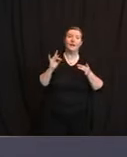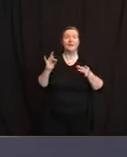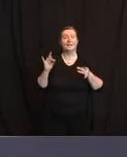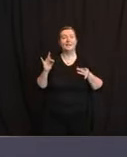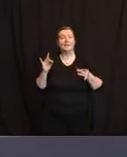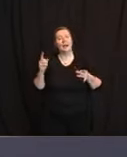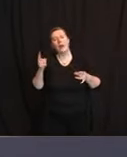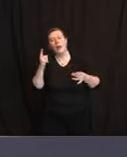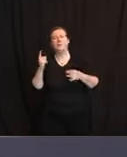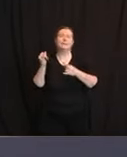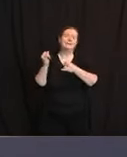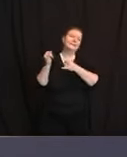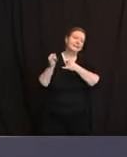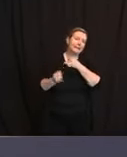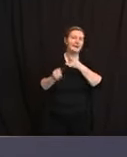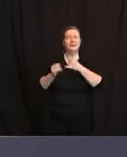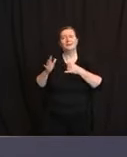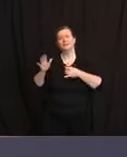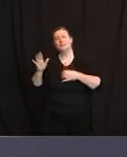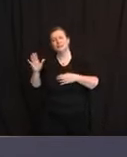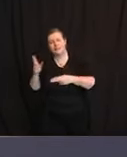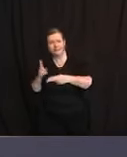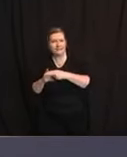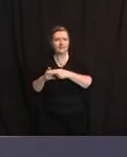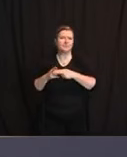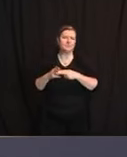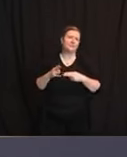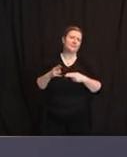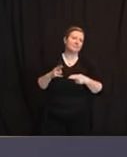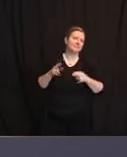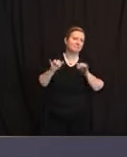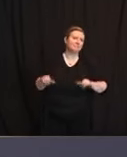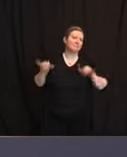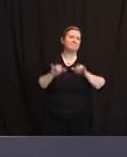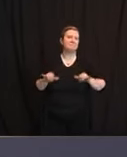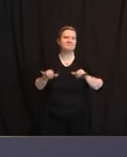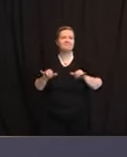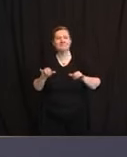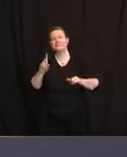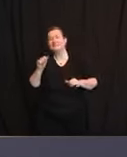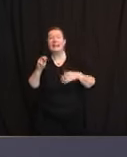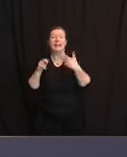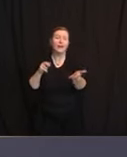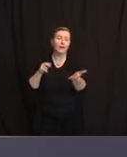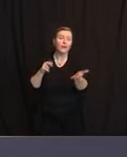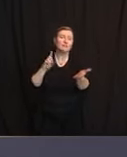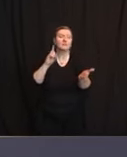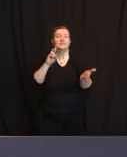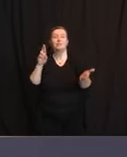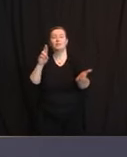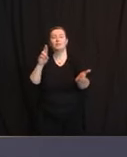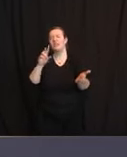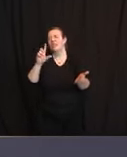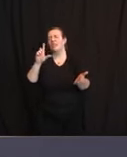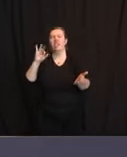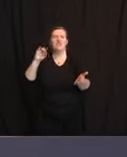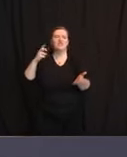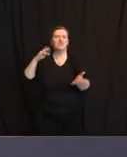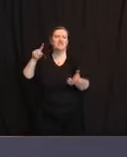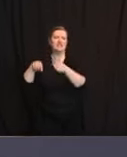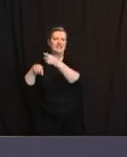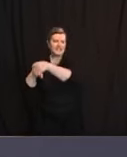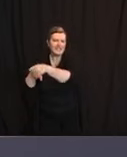And almost inevitably, it's Tina Tana's with her or Ed Lifshitz, and I want to give Christina Tana shout out as well.